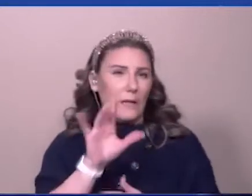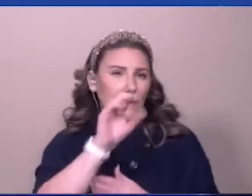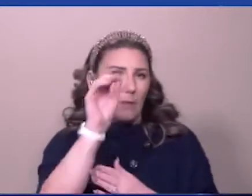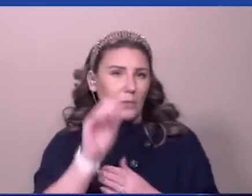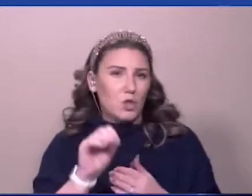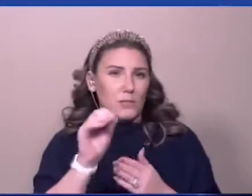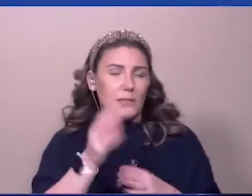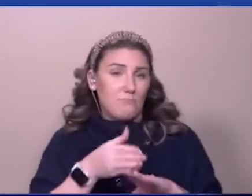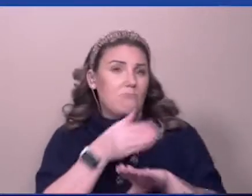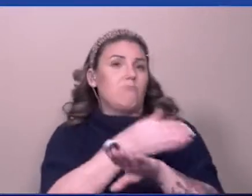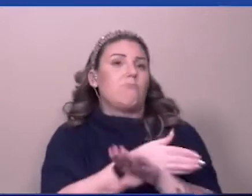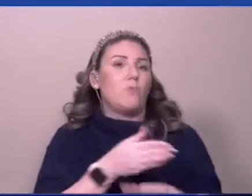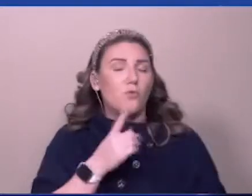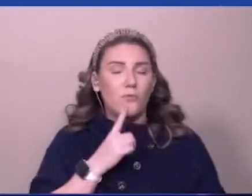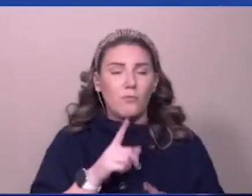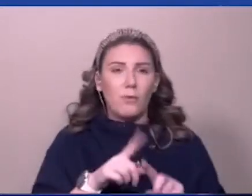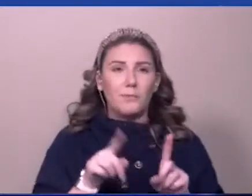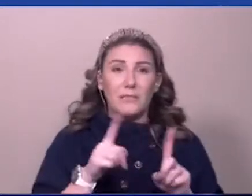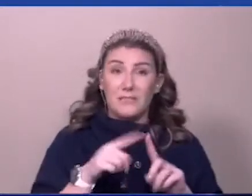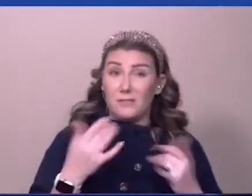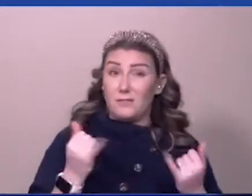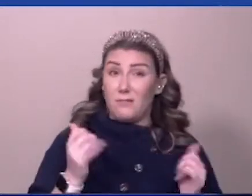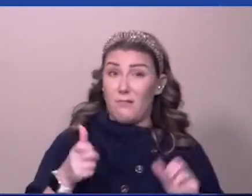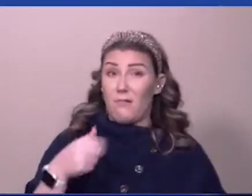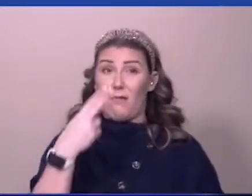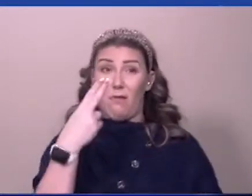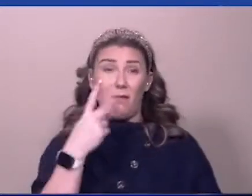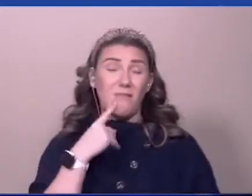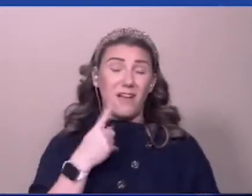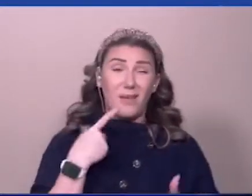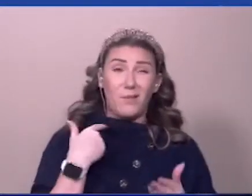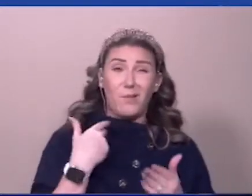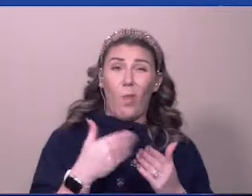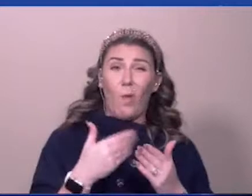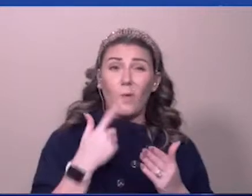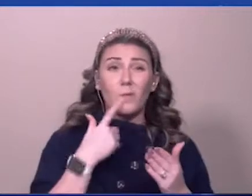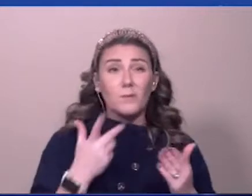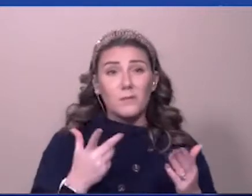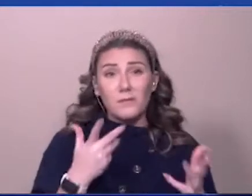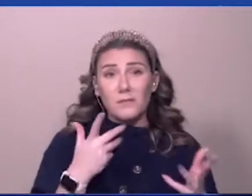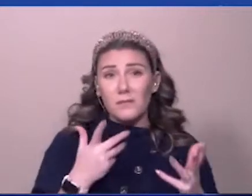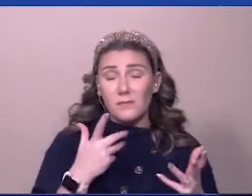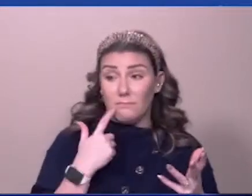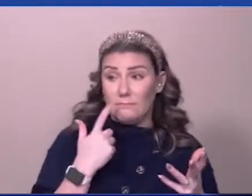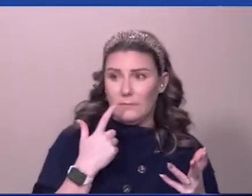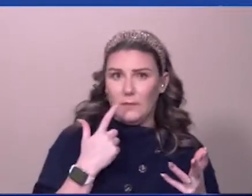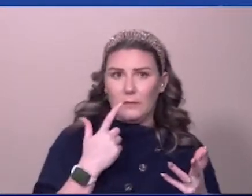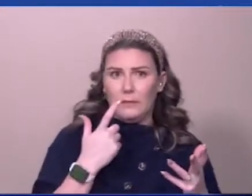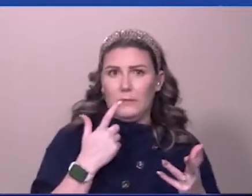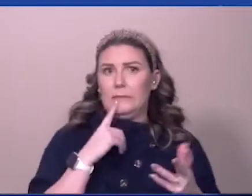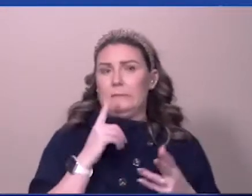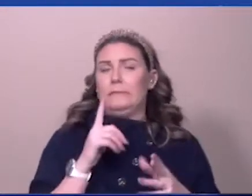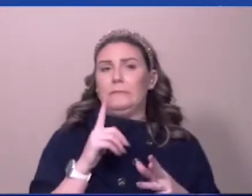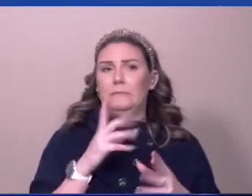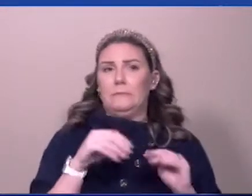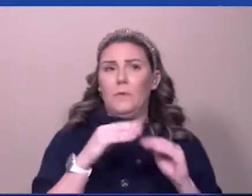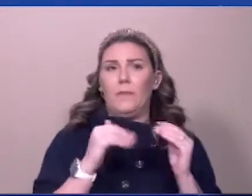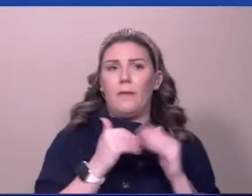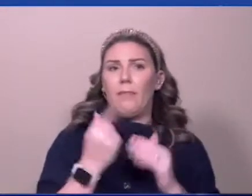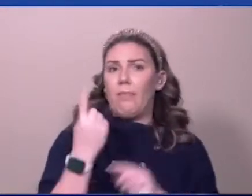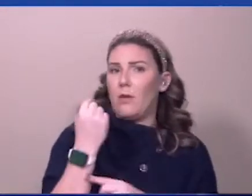last week, but we're still at a pretty high mark. In fact, we're probably close to our last winter peak, which means that we